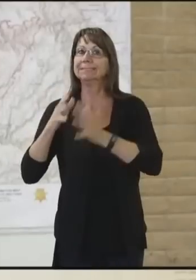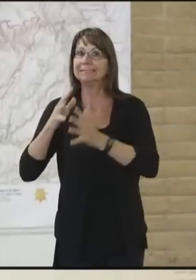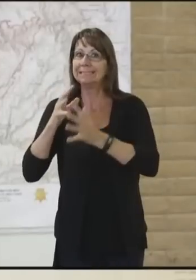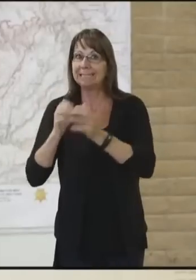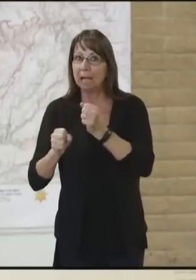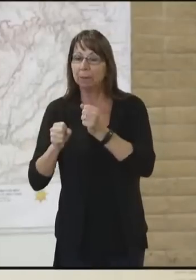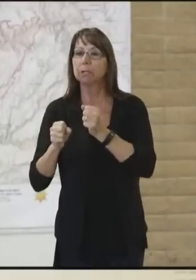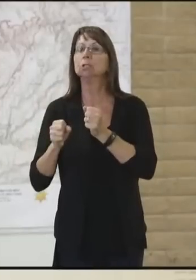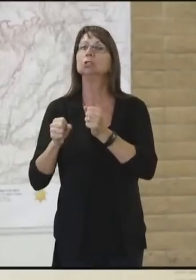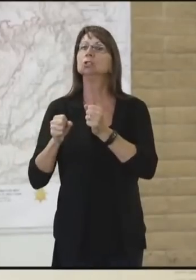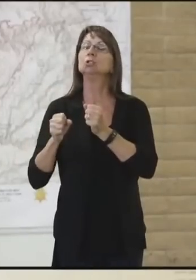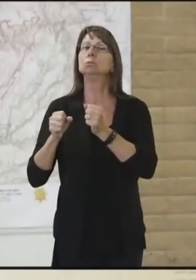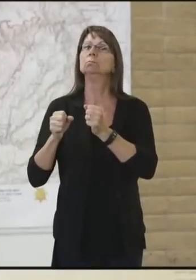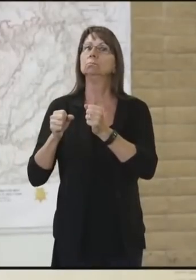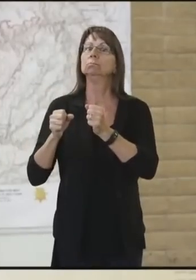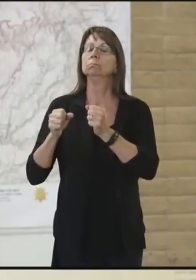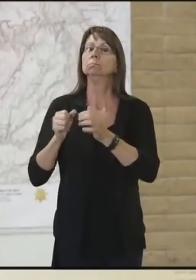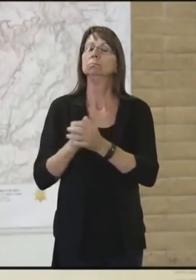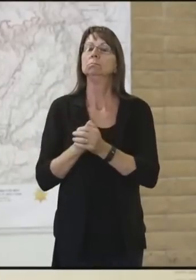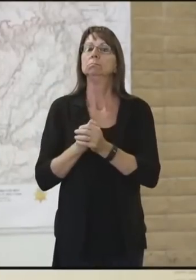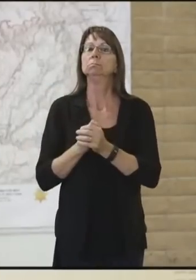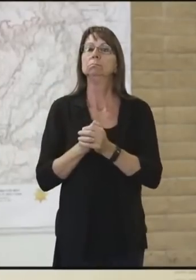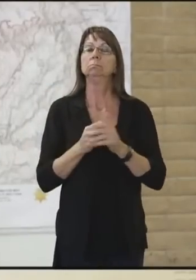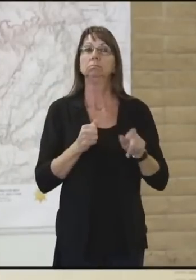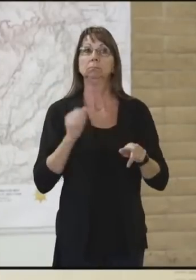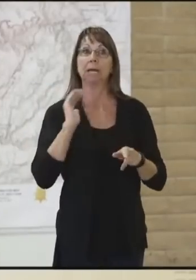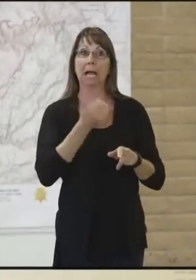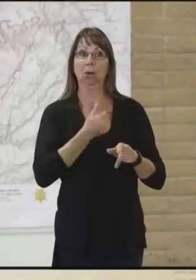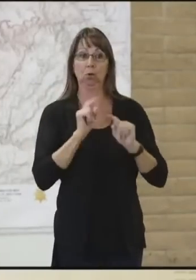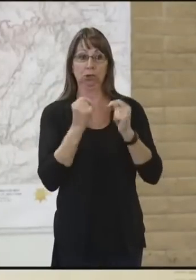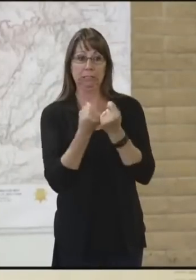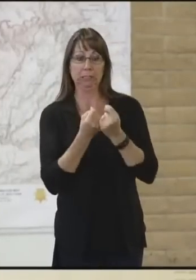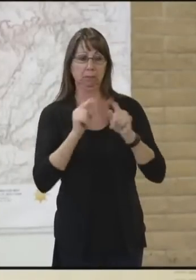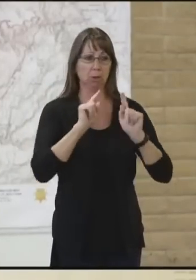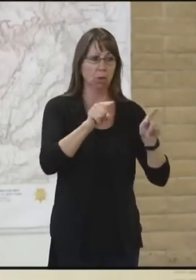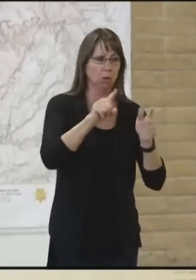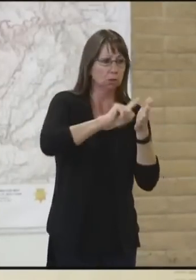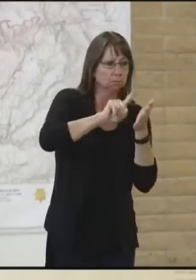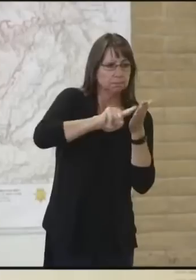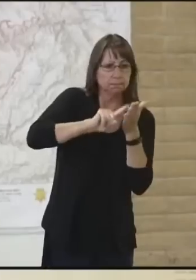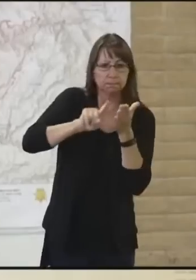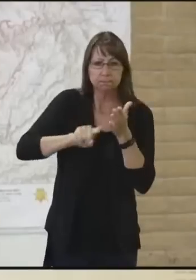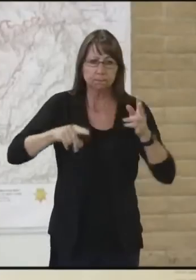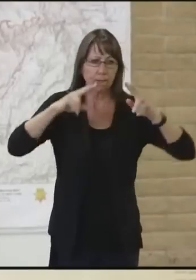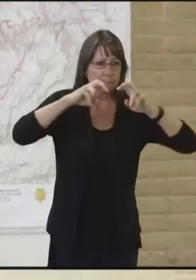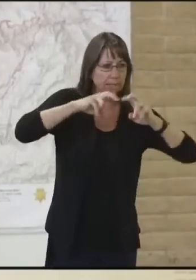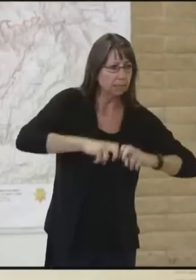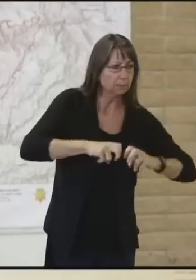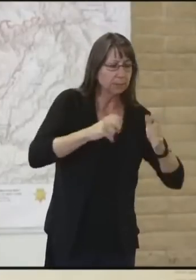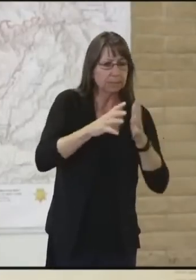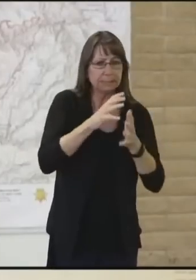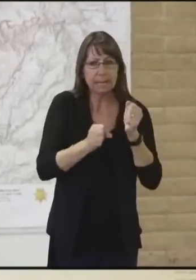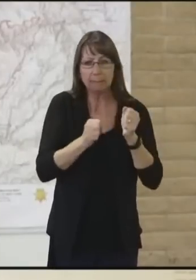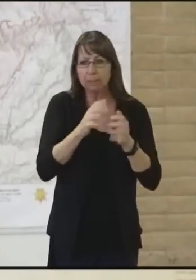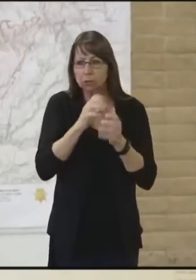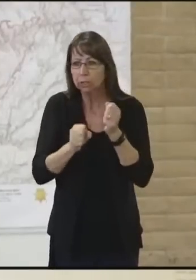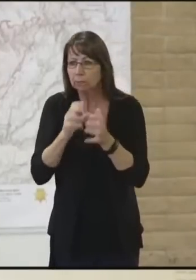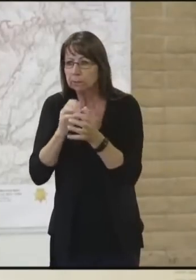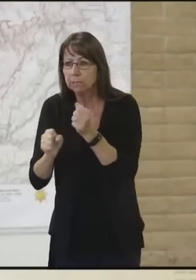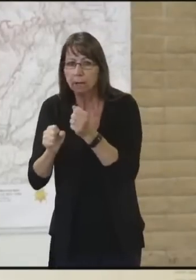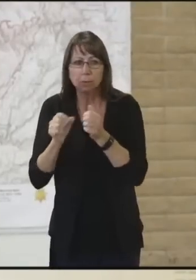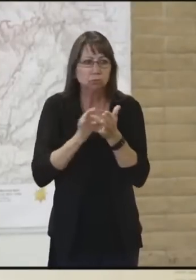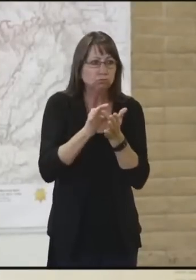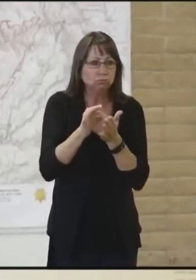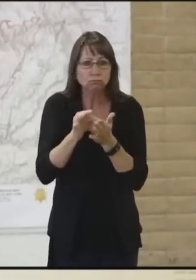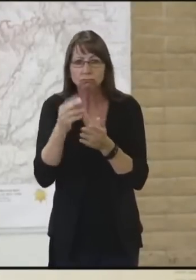damaged or destroyed. Our damage assessment team is currently putting their plan together. The word that I got today was